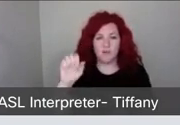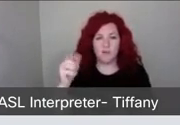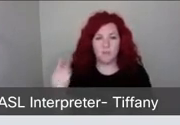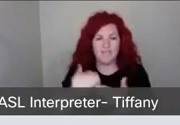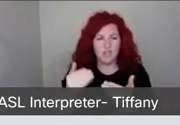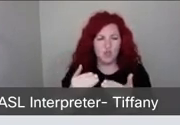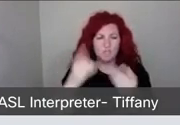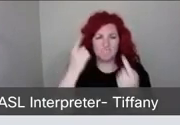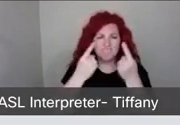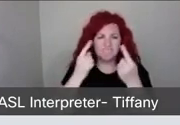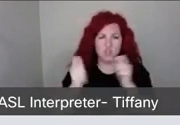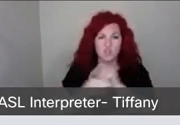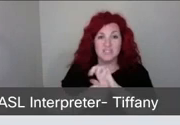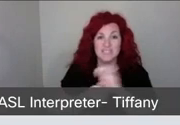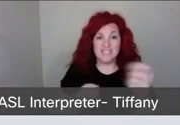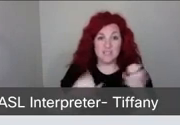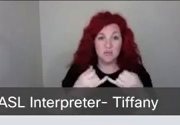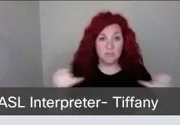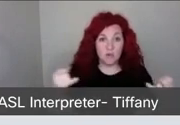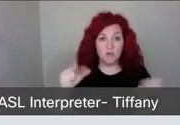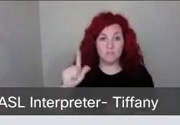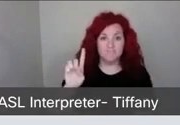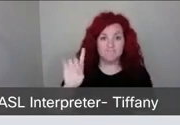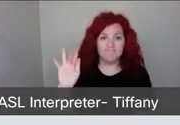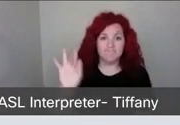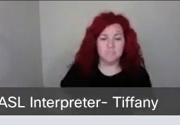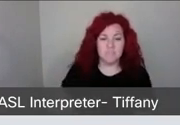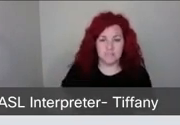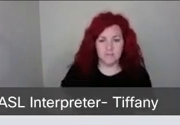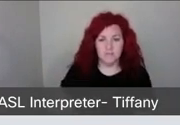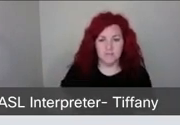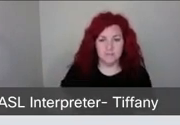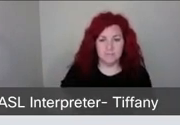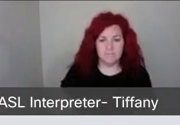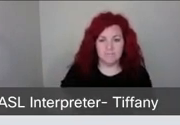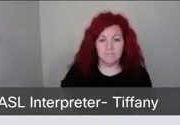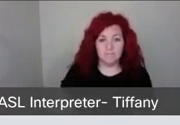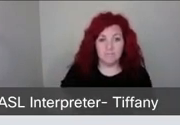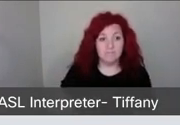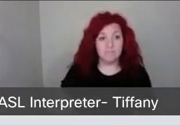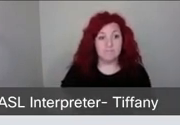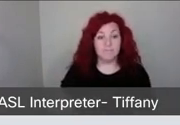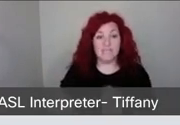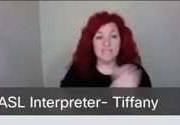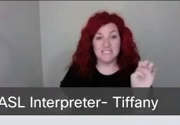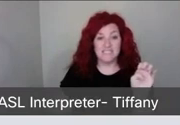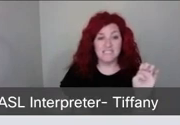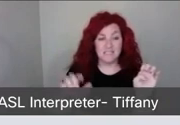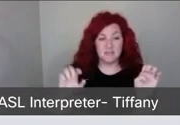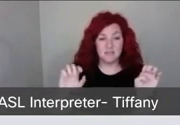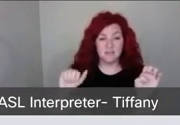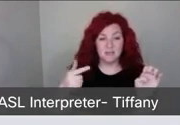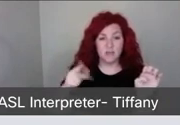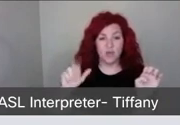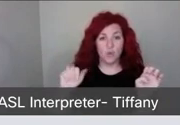eastern boundary of Legislative District 25. I ask you to have the area east of the Awafria River that